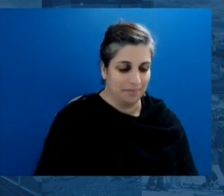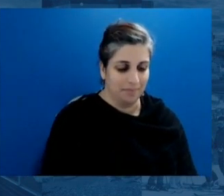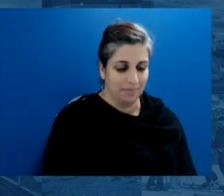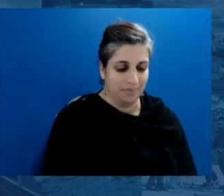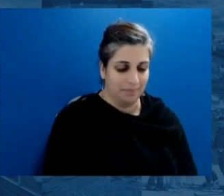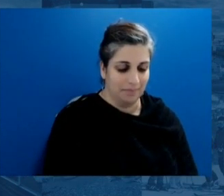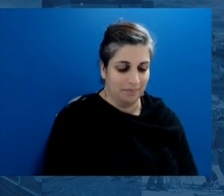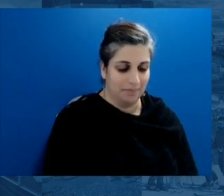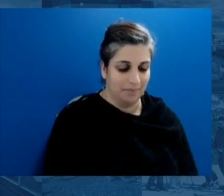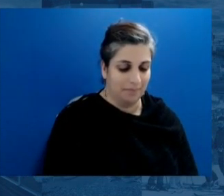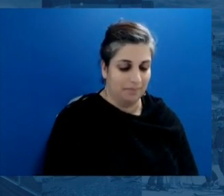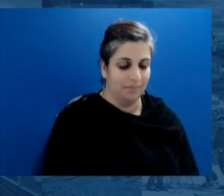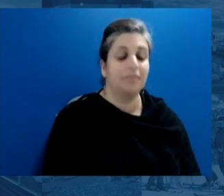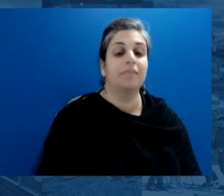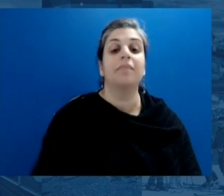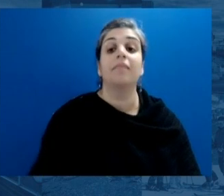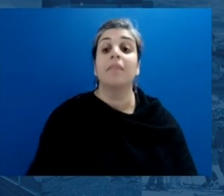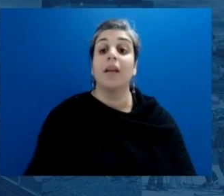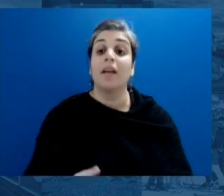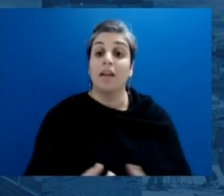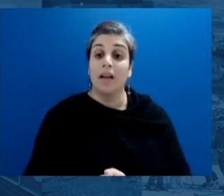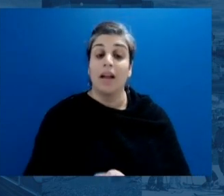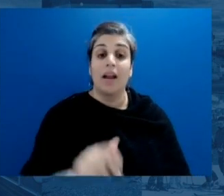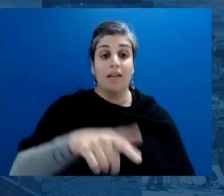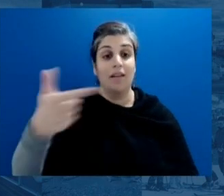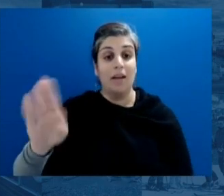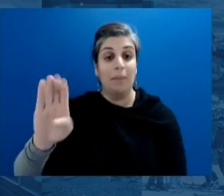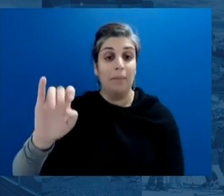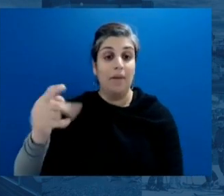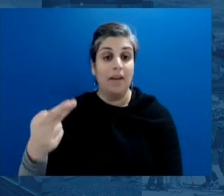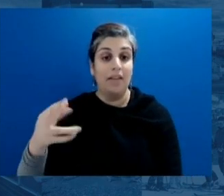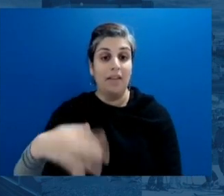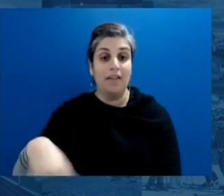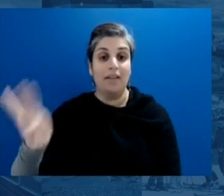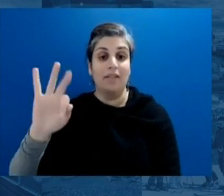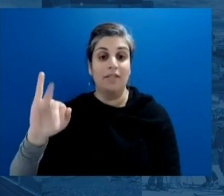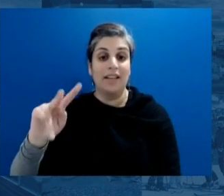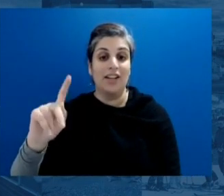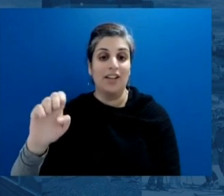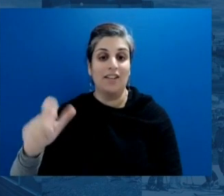And with that, I'm going to pass it over to Beth Finkel from AARP. Thank you.